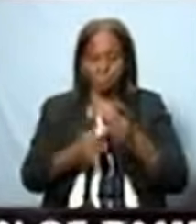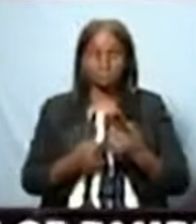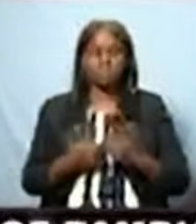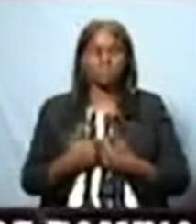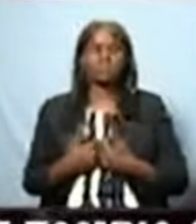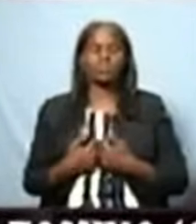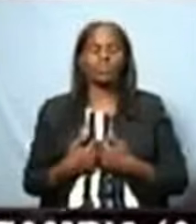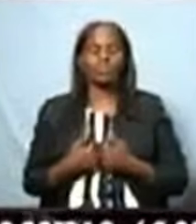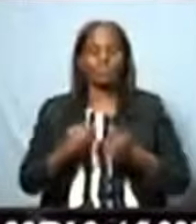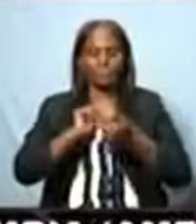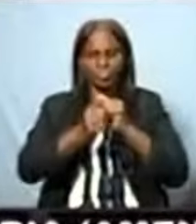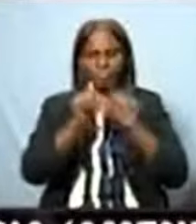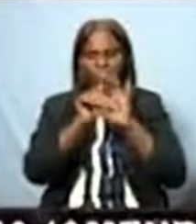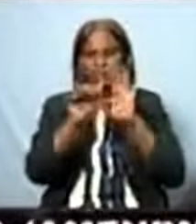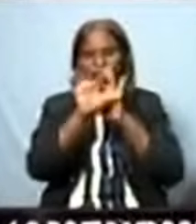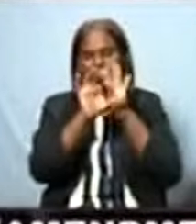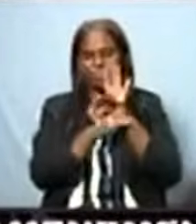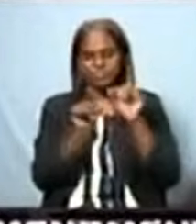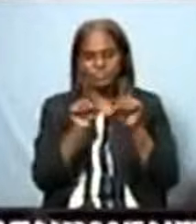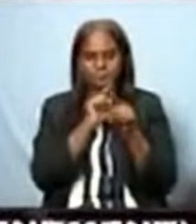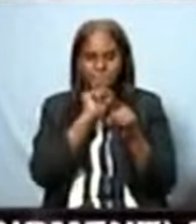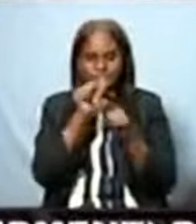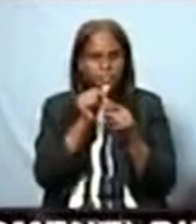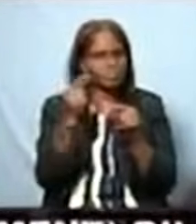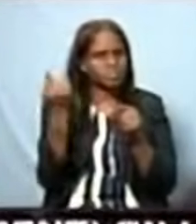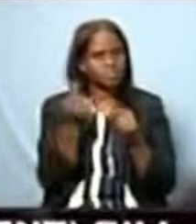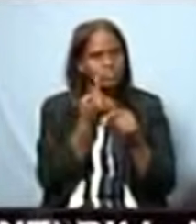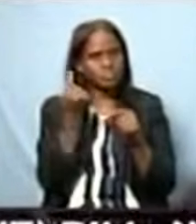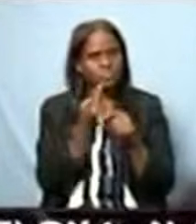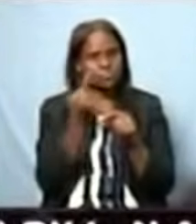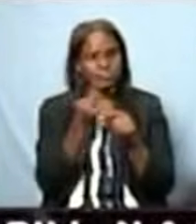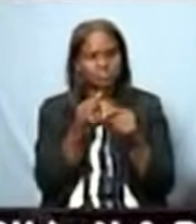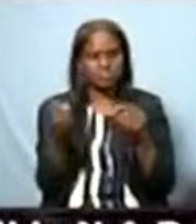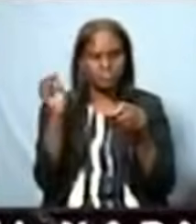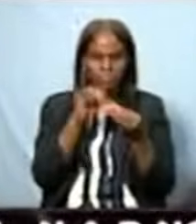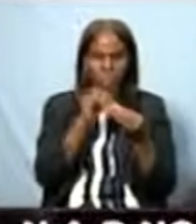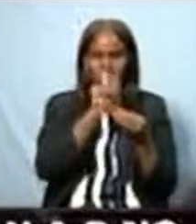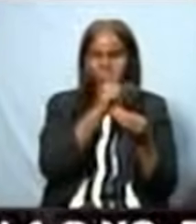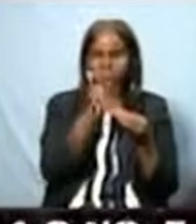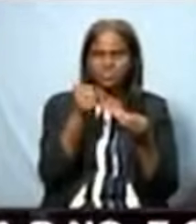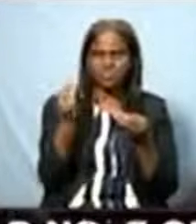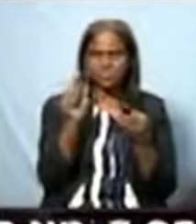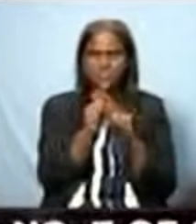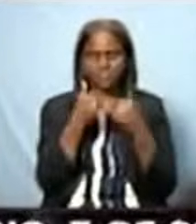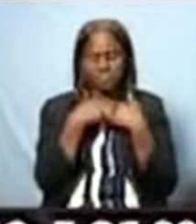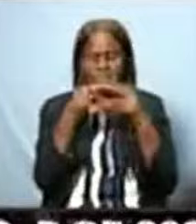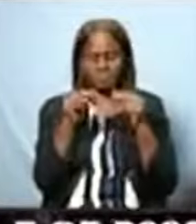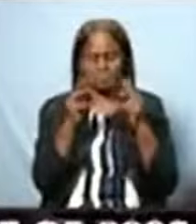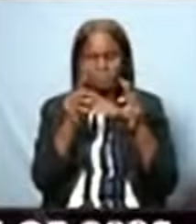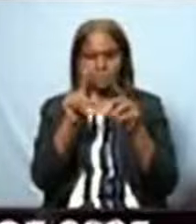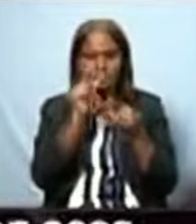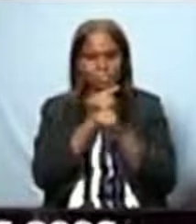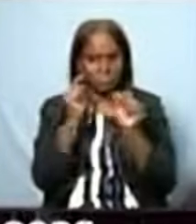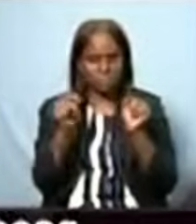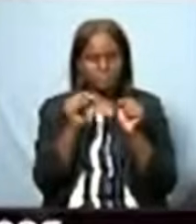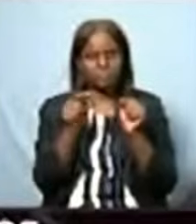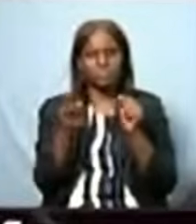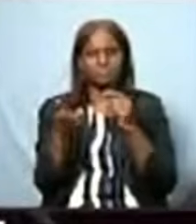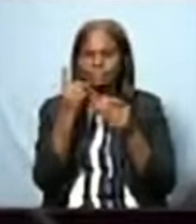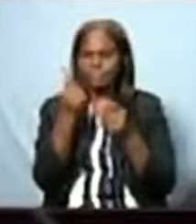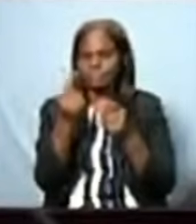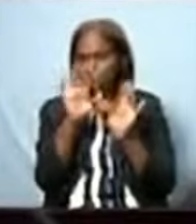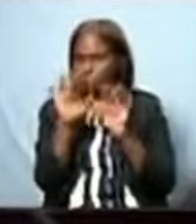The articles in the Constitution are not read in isolation. They supplement each other, and there is no way you can just uproot one